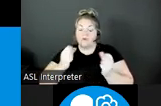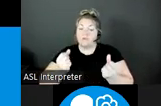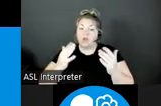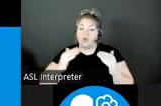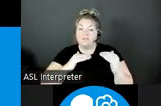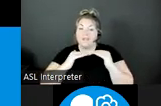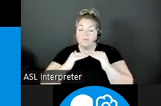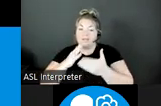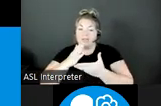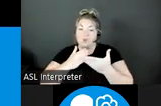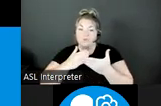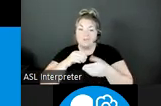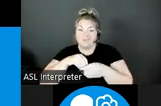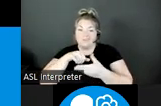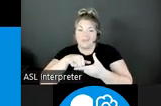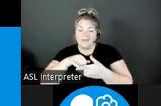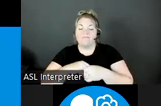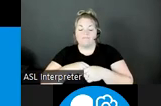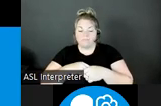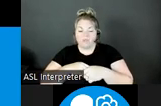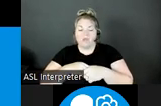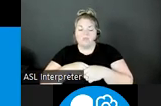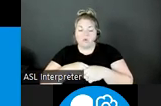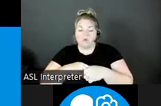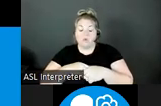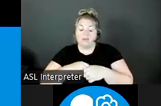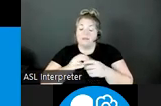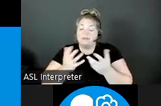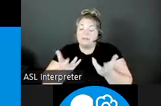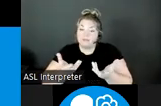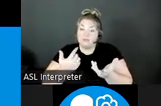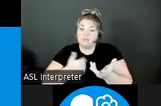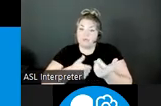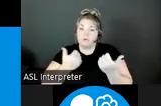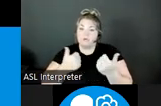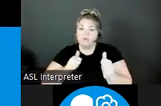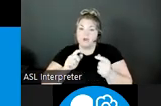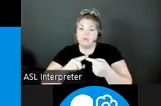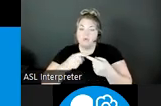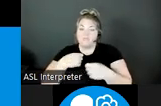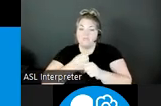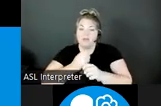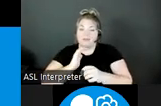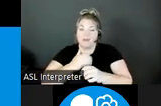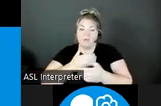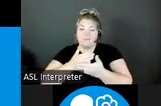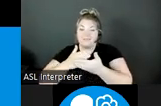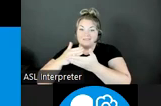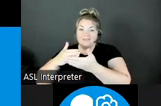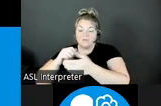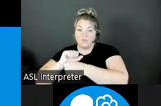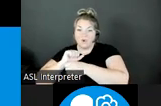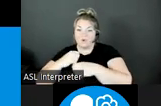equity components in that. So essentially, we're trying to make our pieces of work overlap